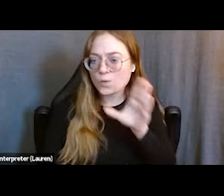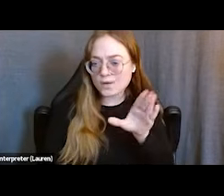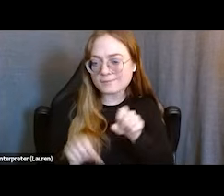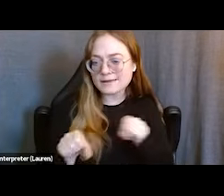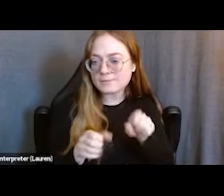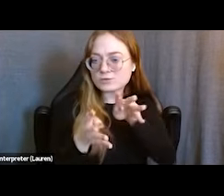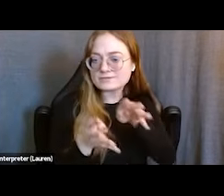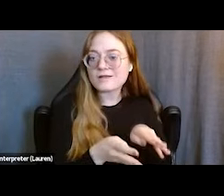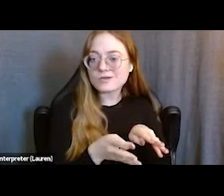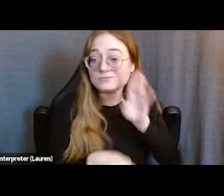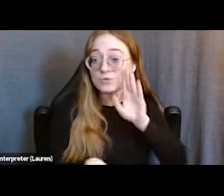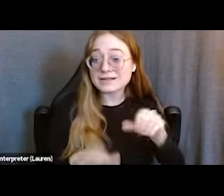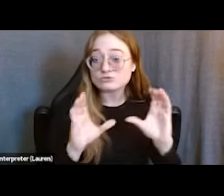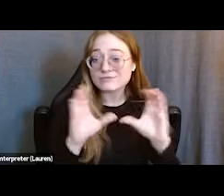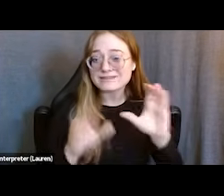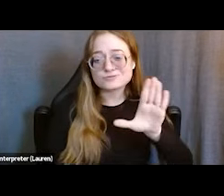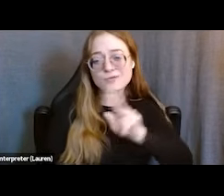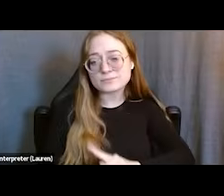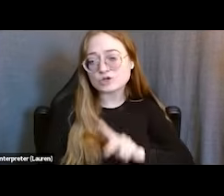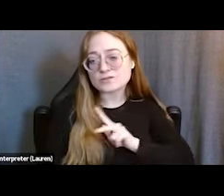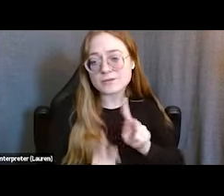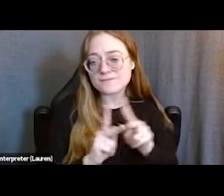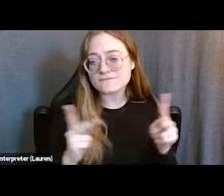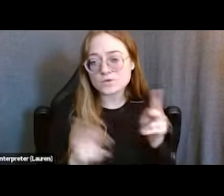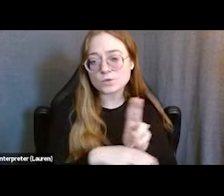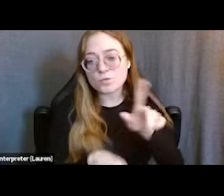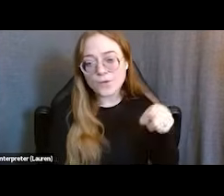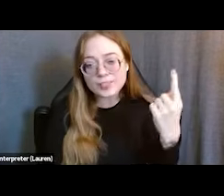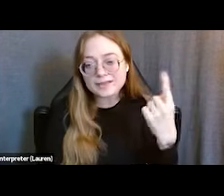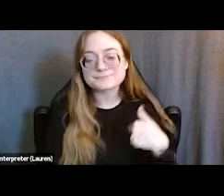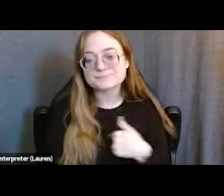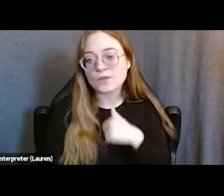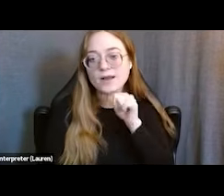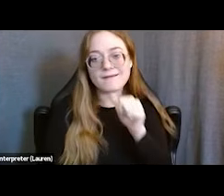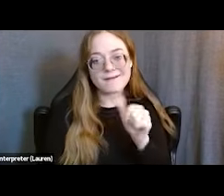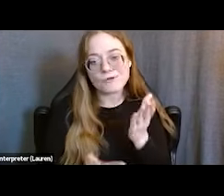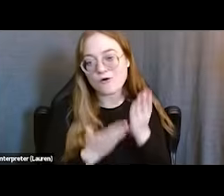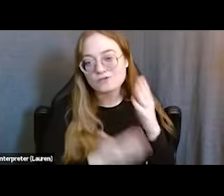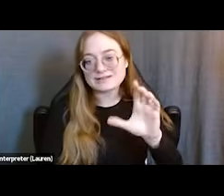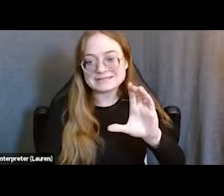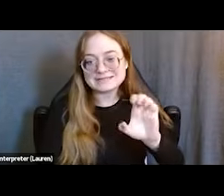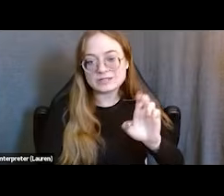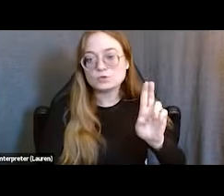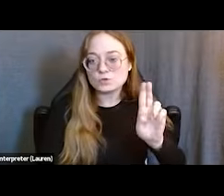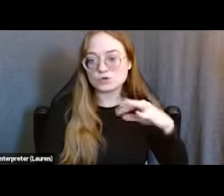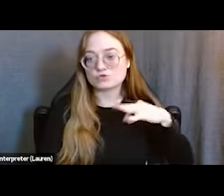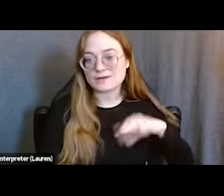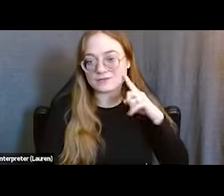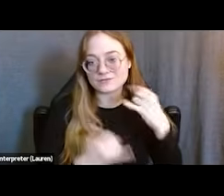note the certificates are for personal portfolio use only, and we are not able to offer CEU credits.